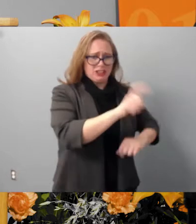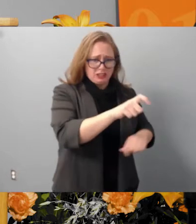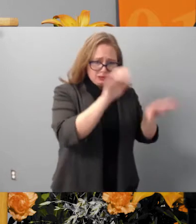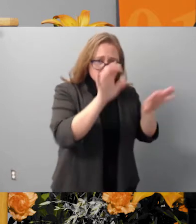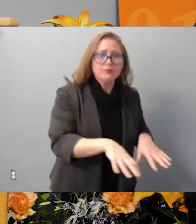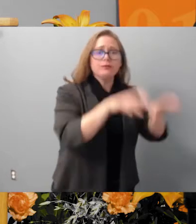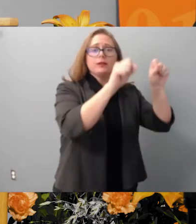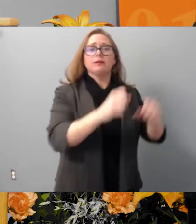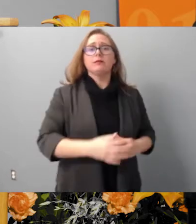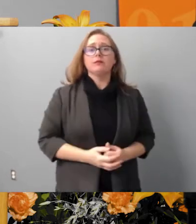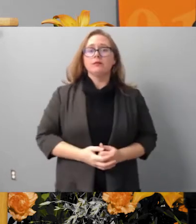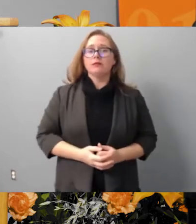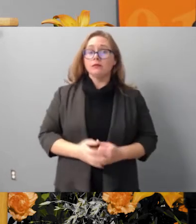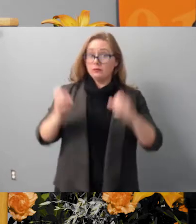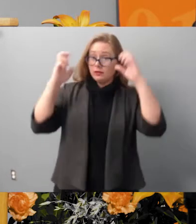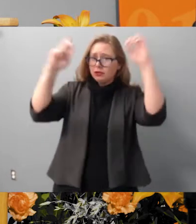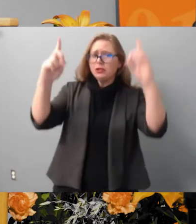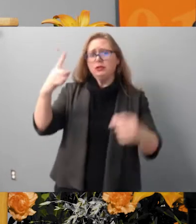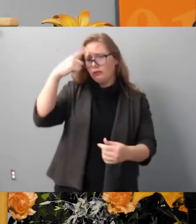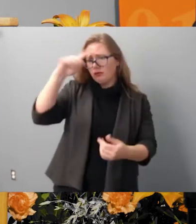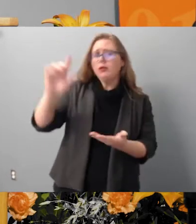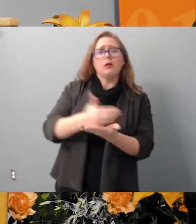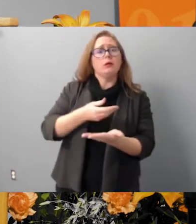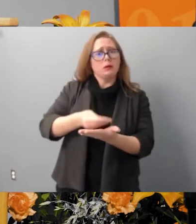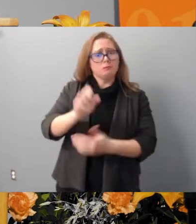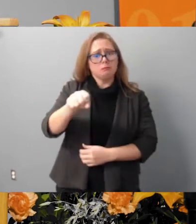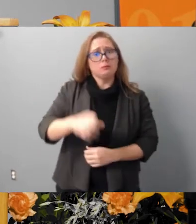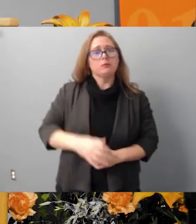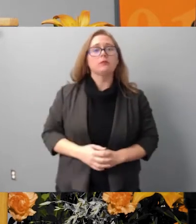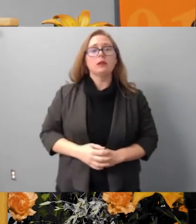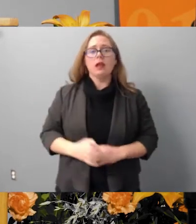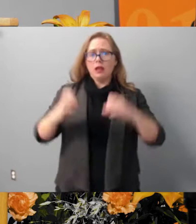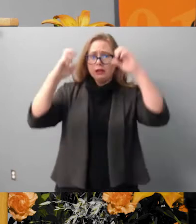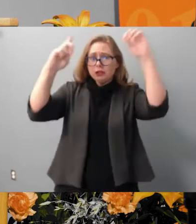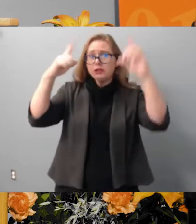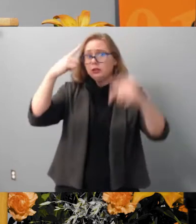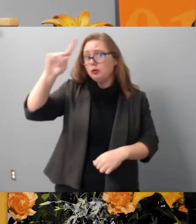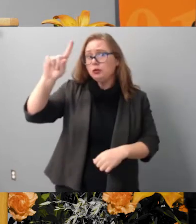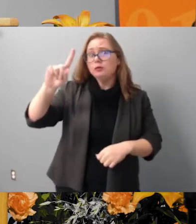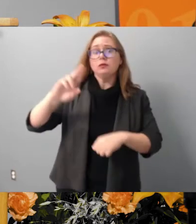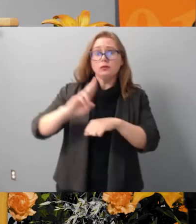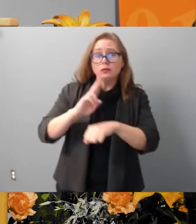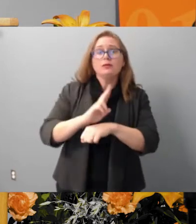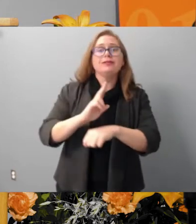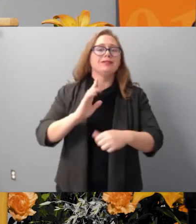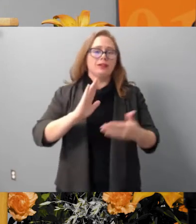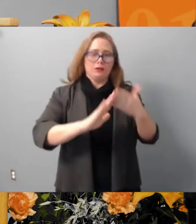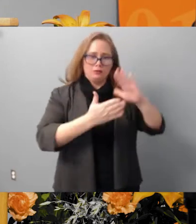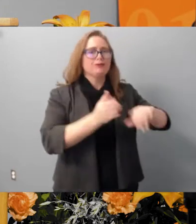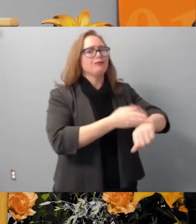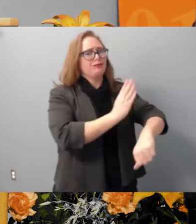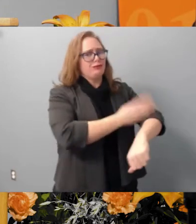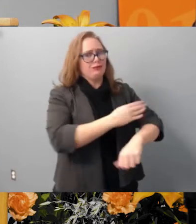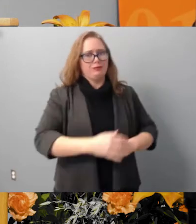need. Use this education not just to make a living, but to make the community you live in